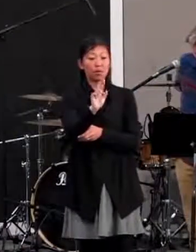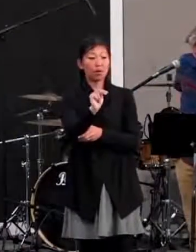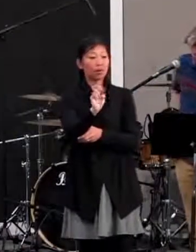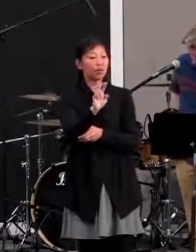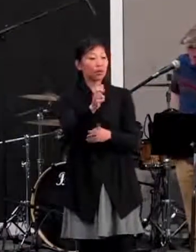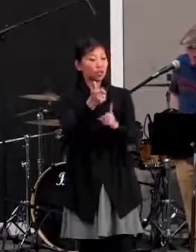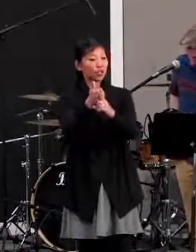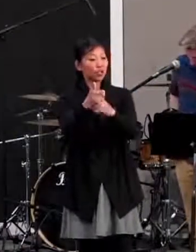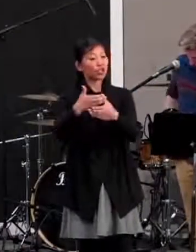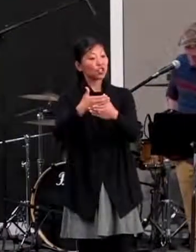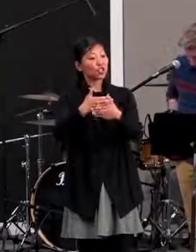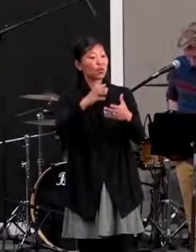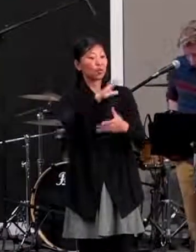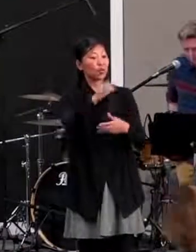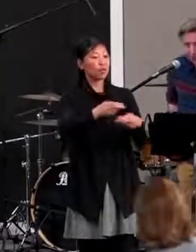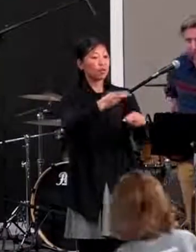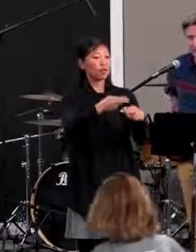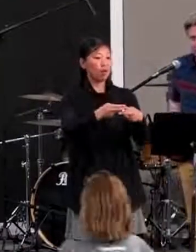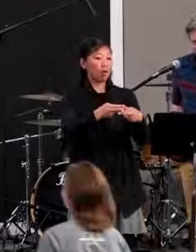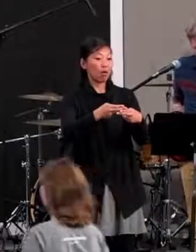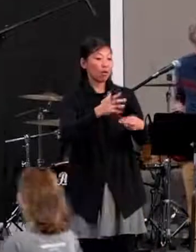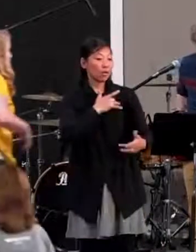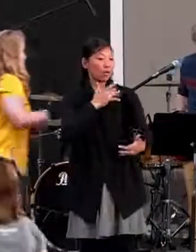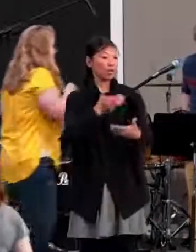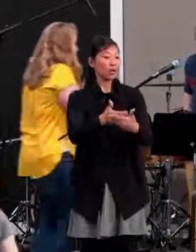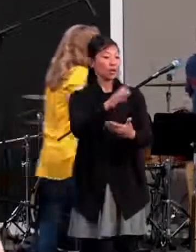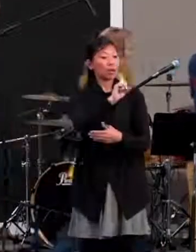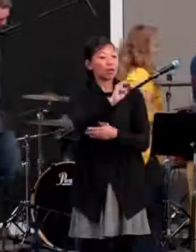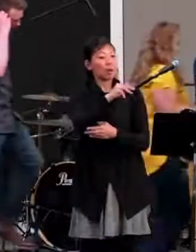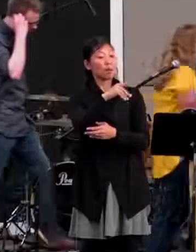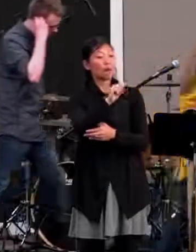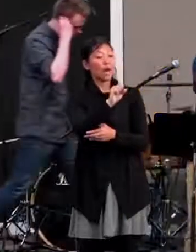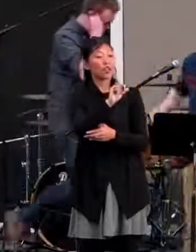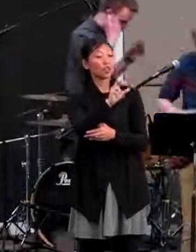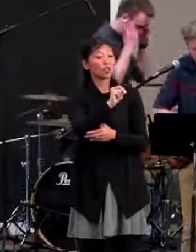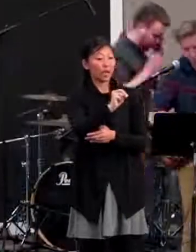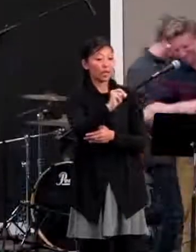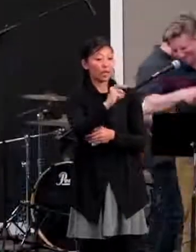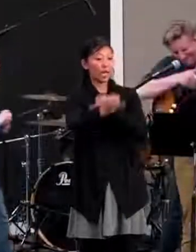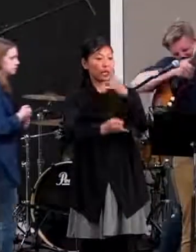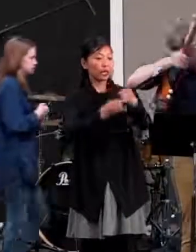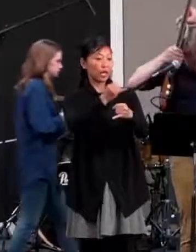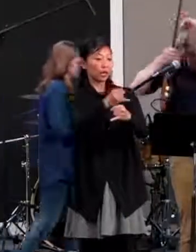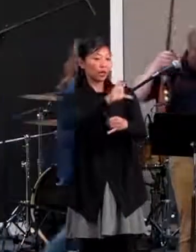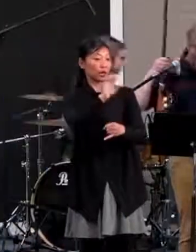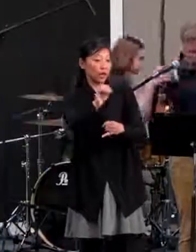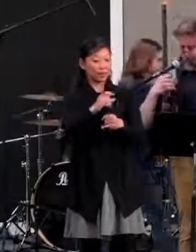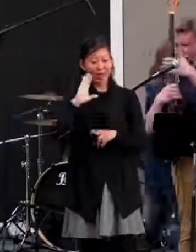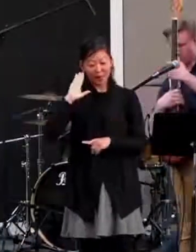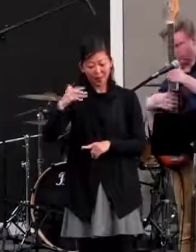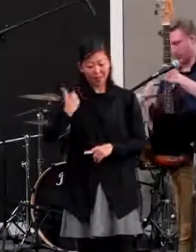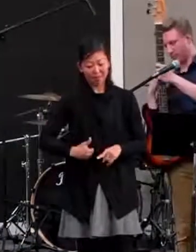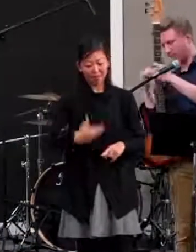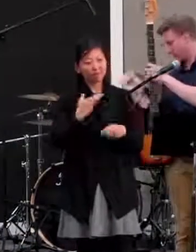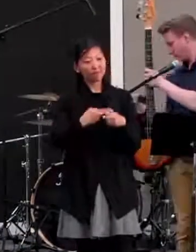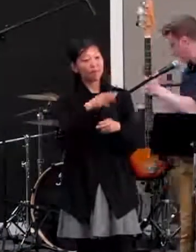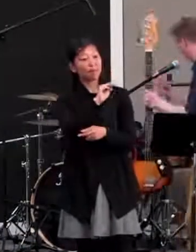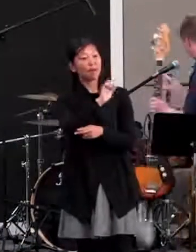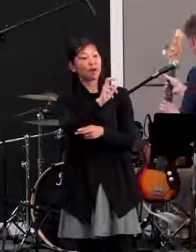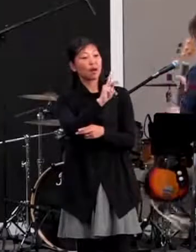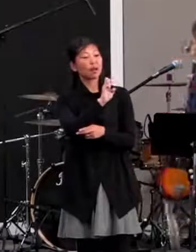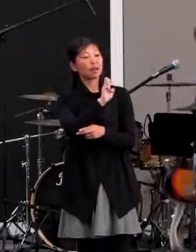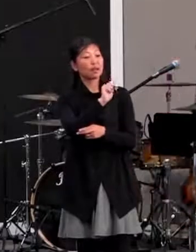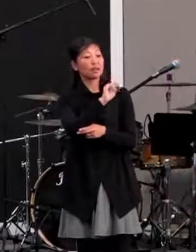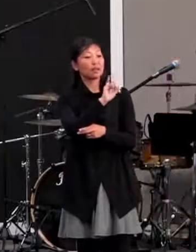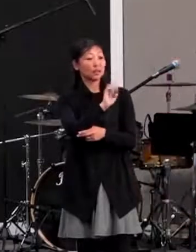Compassion International. Hi. My name is Makenzie, and